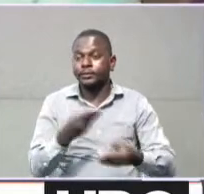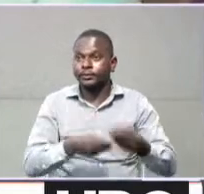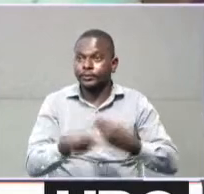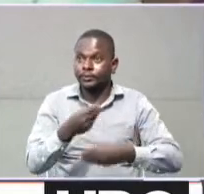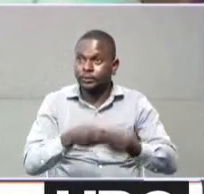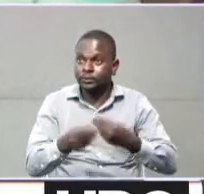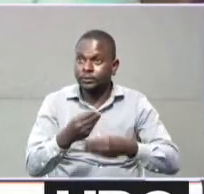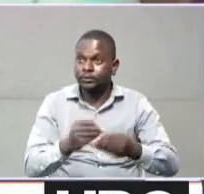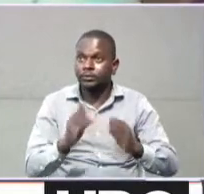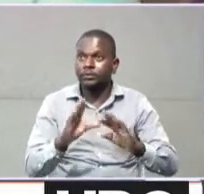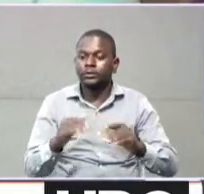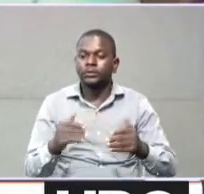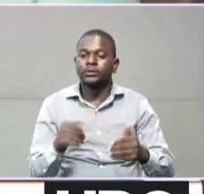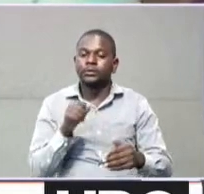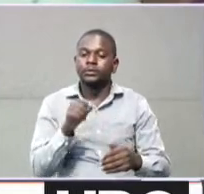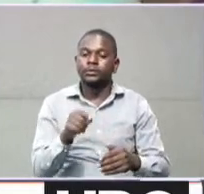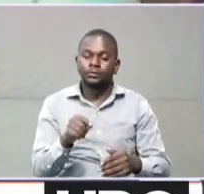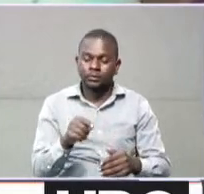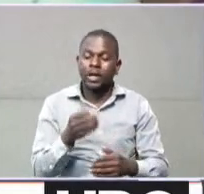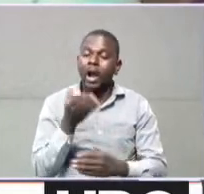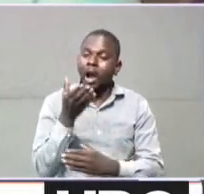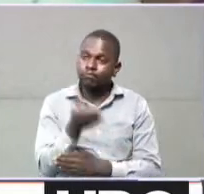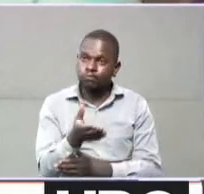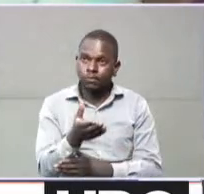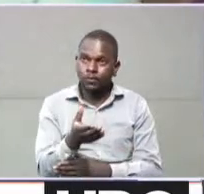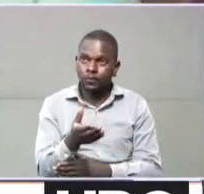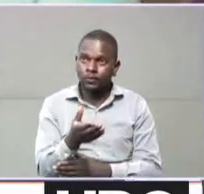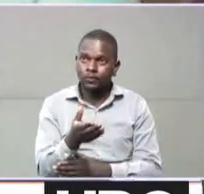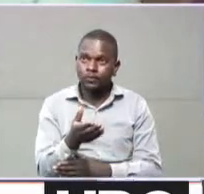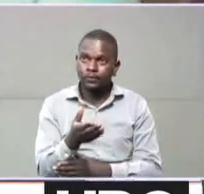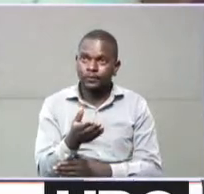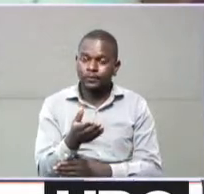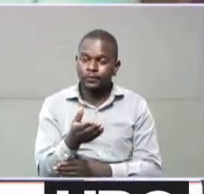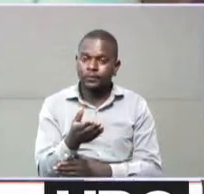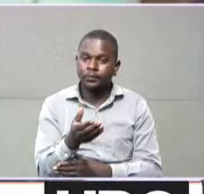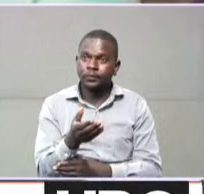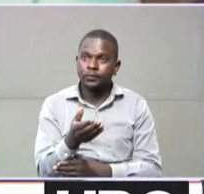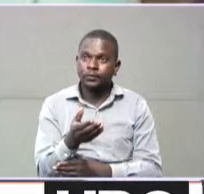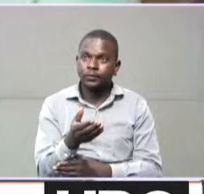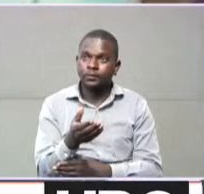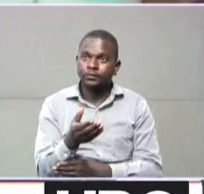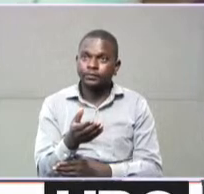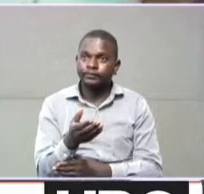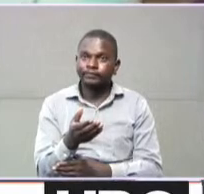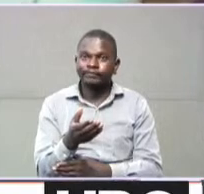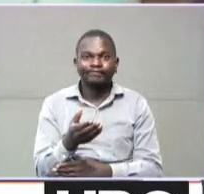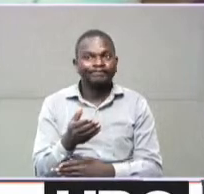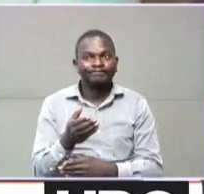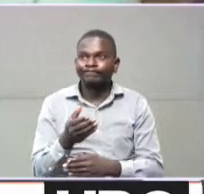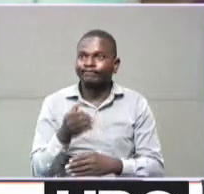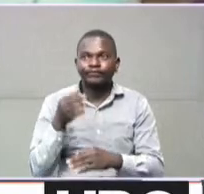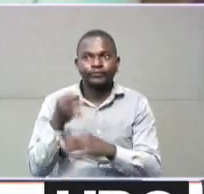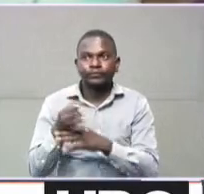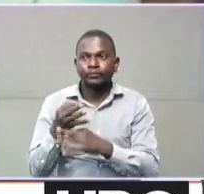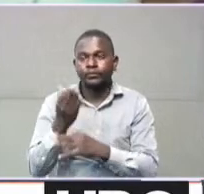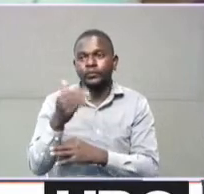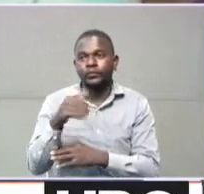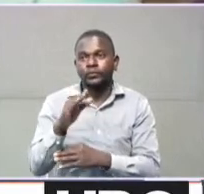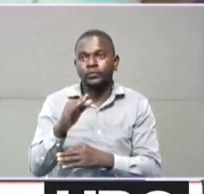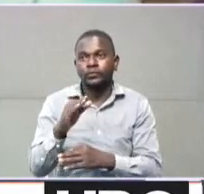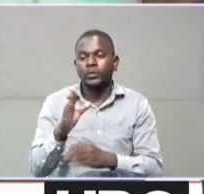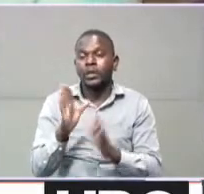being sold was found to have been adulterated with excessive